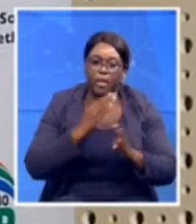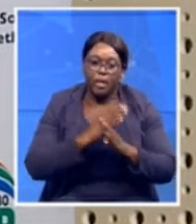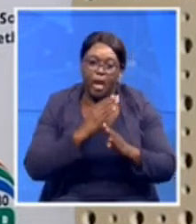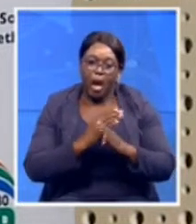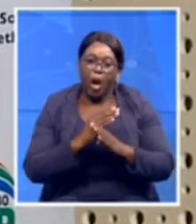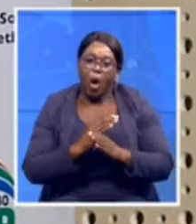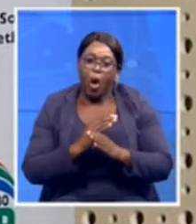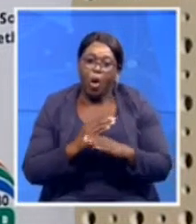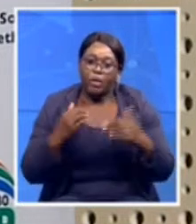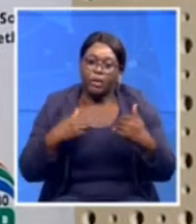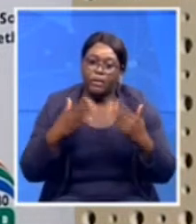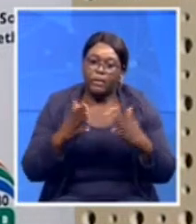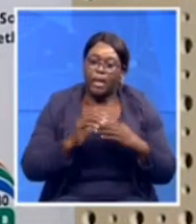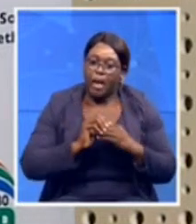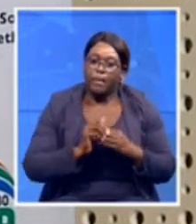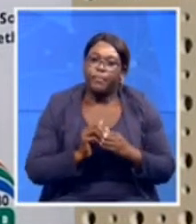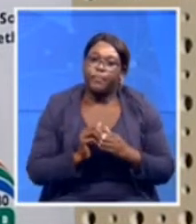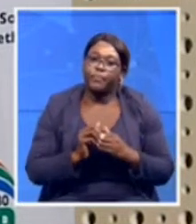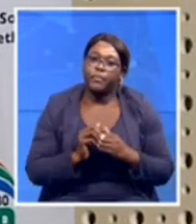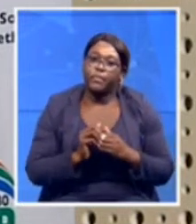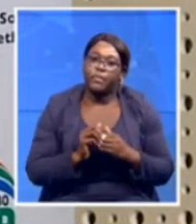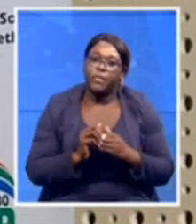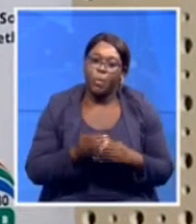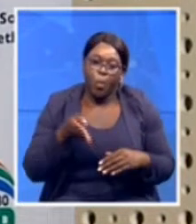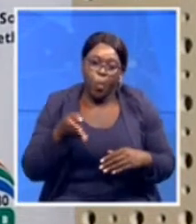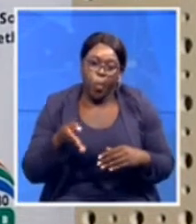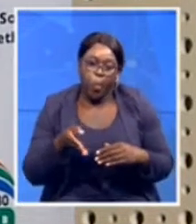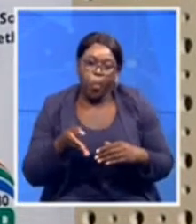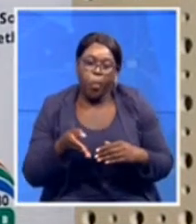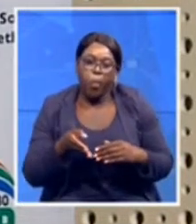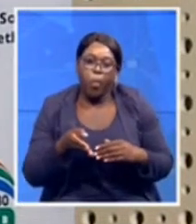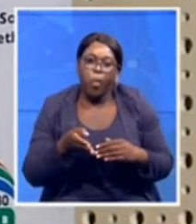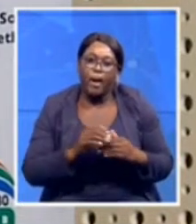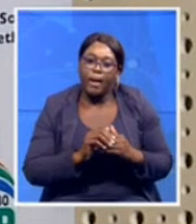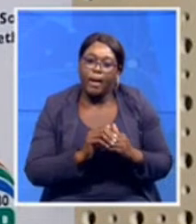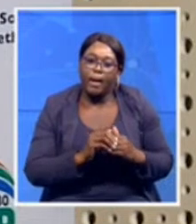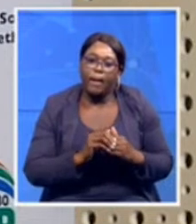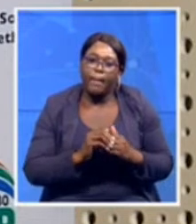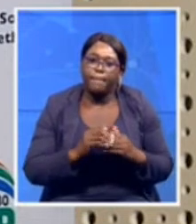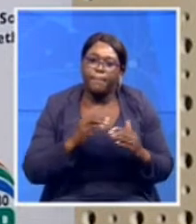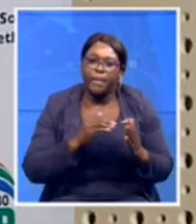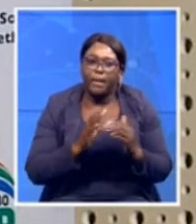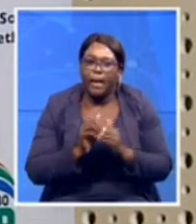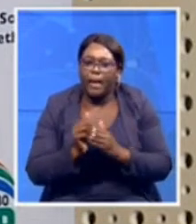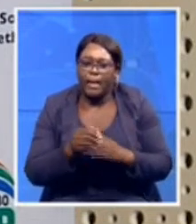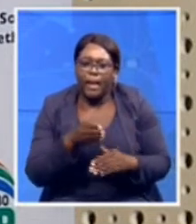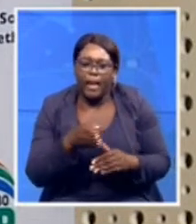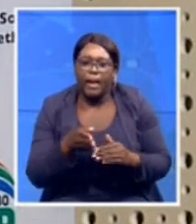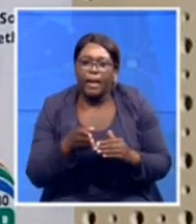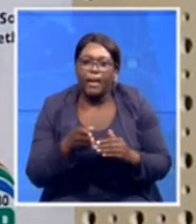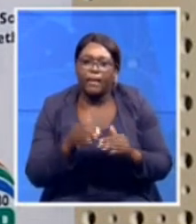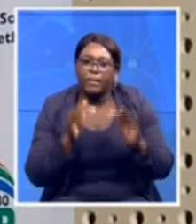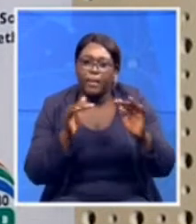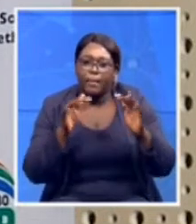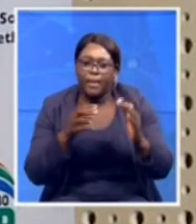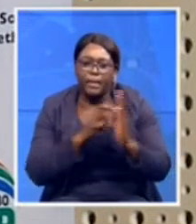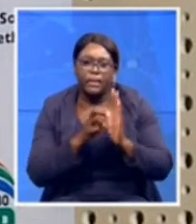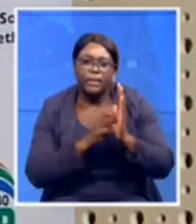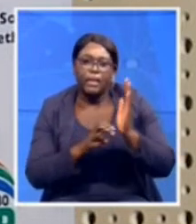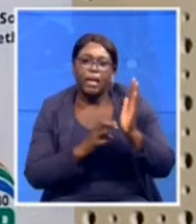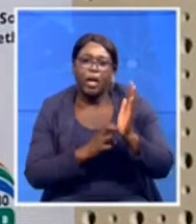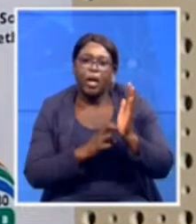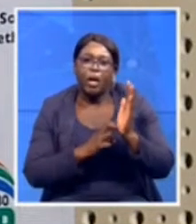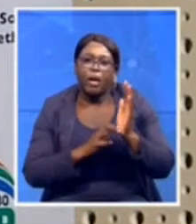around classification and so forth that are currently being published. The closing date is on the 18th. We still request members of the public to make comments